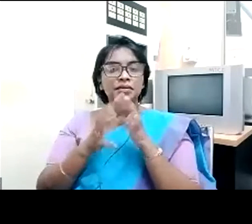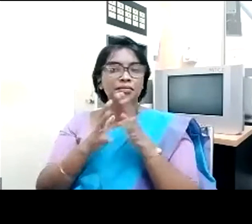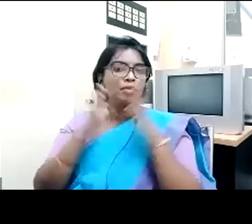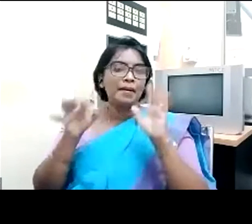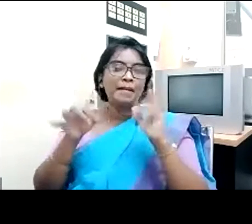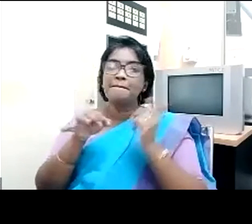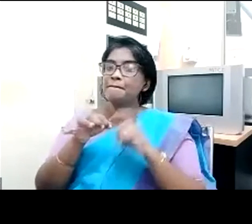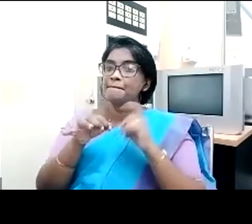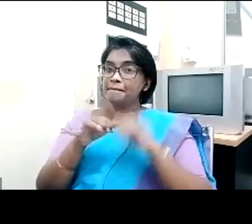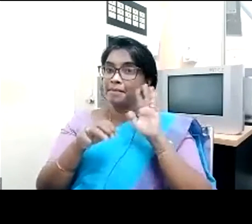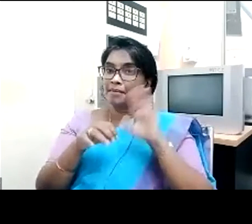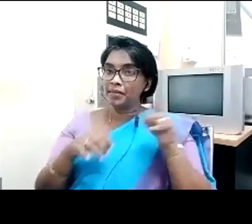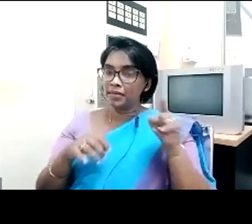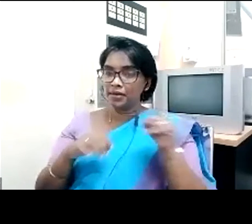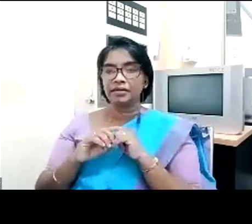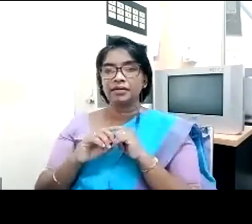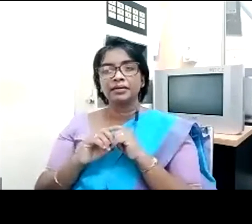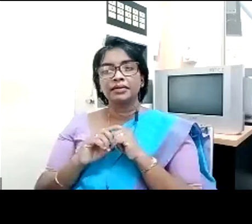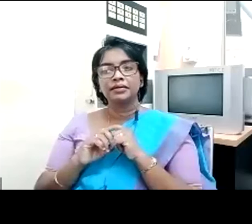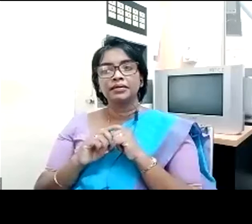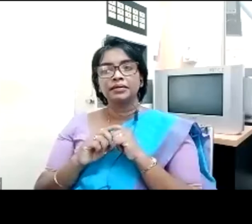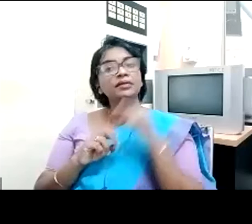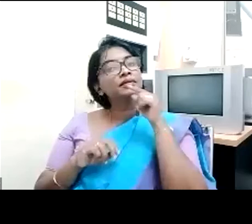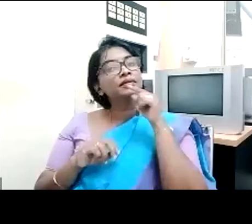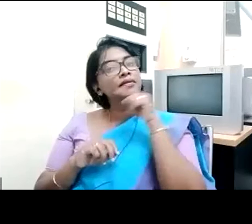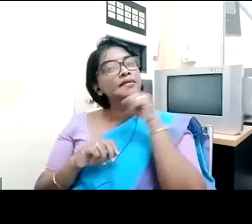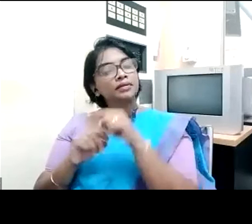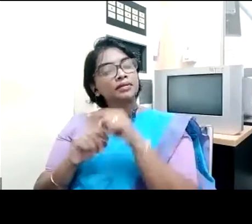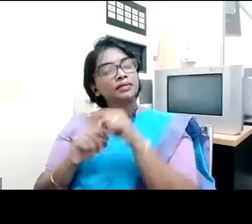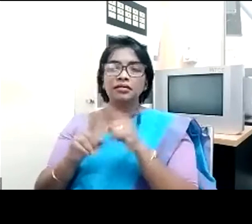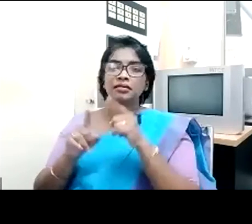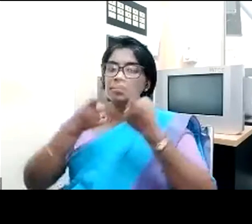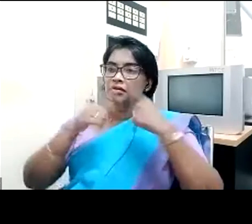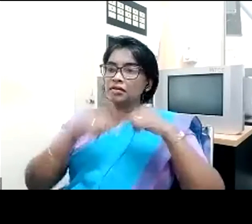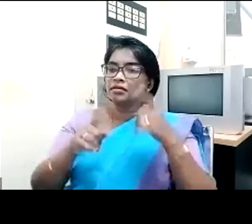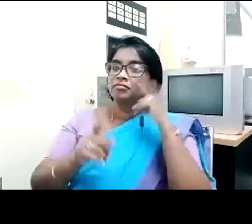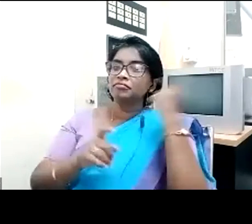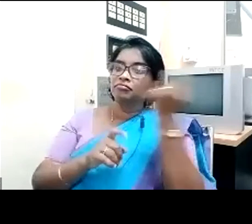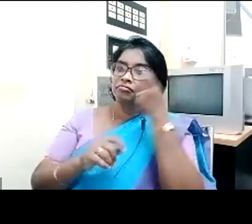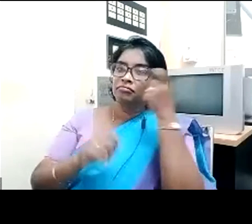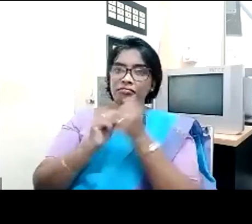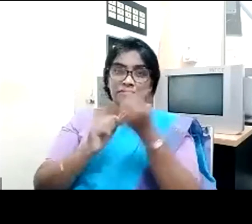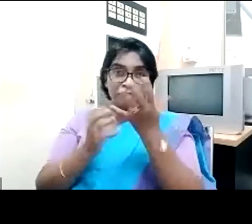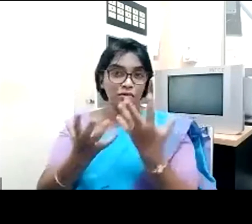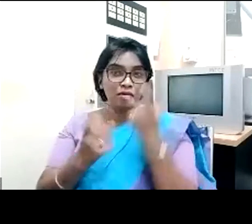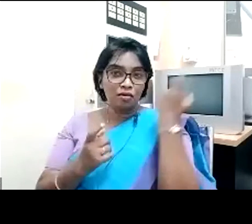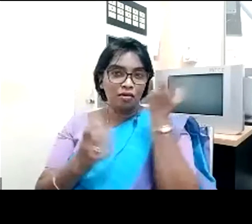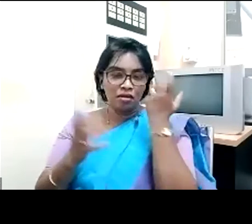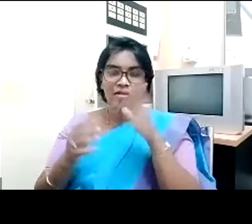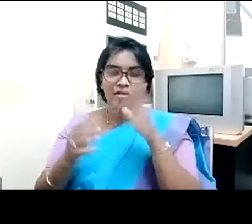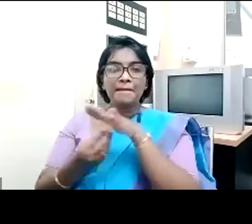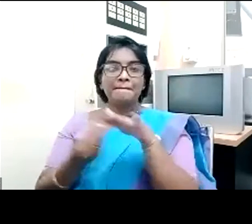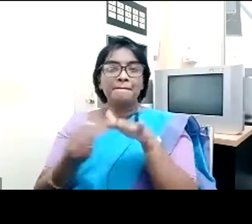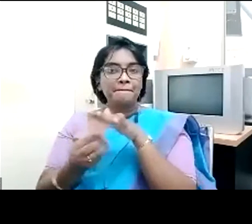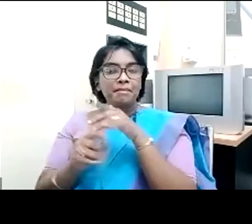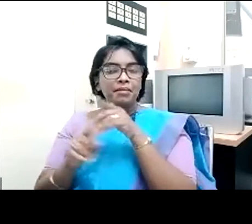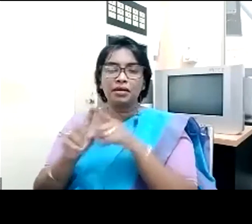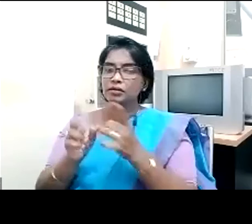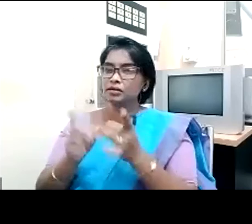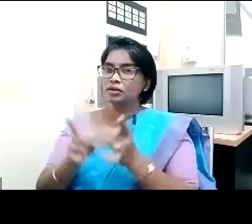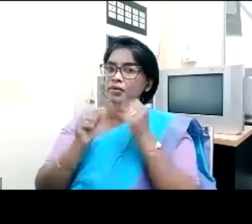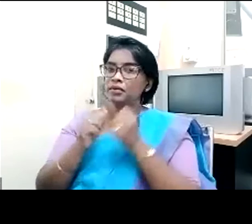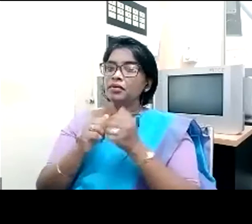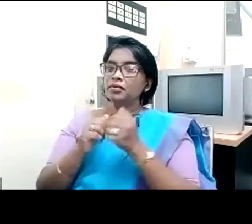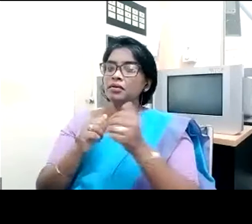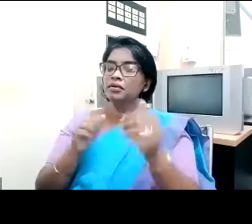one has to make extra effort to be successful and to deliver outcomes. So team working, and then how